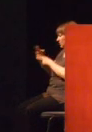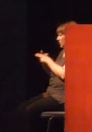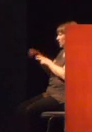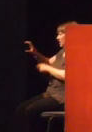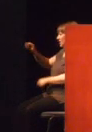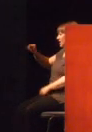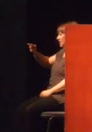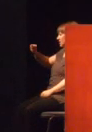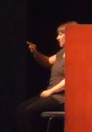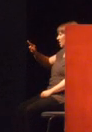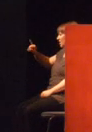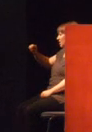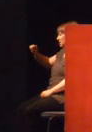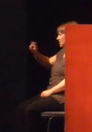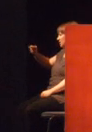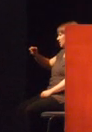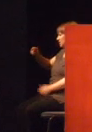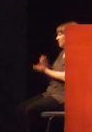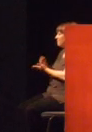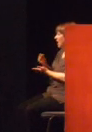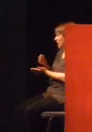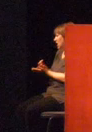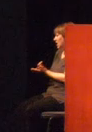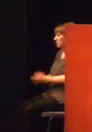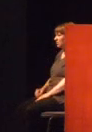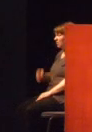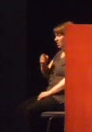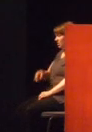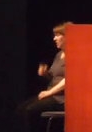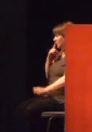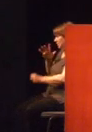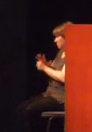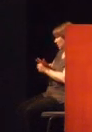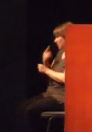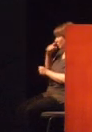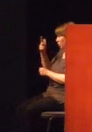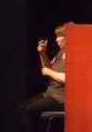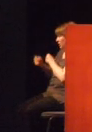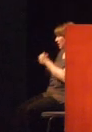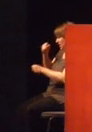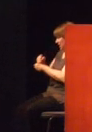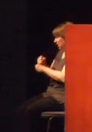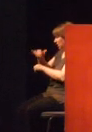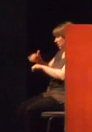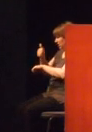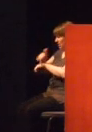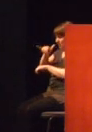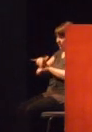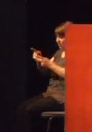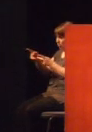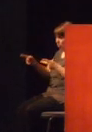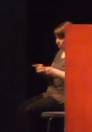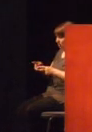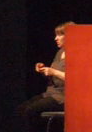Fund. And so they've committed to providing funding to Cuesta College for 3 years to ensure that our Monarch Centers grow and thrive in